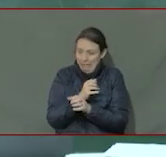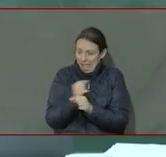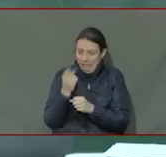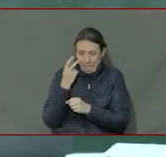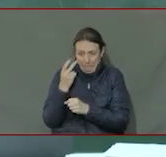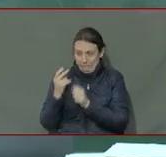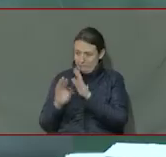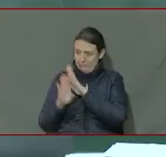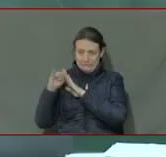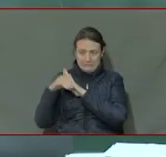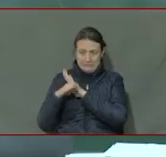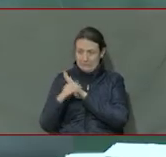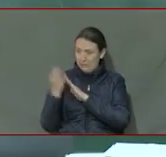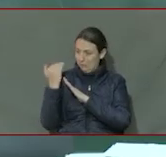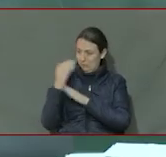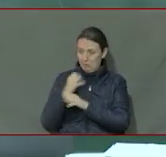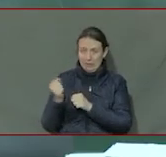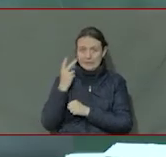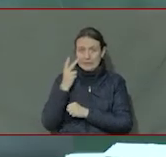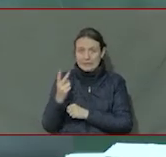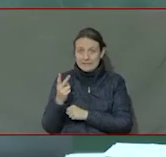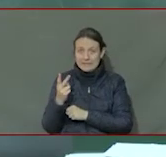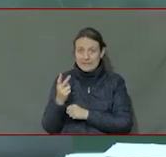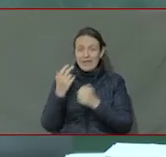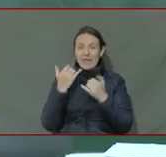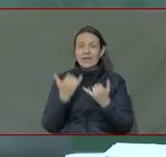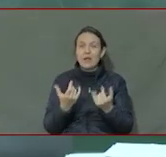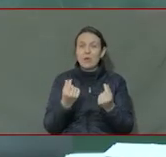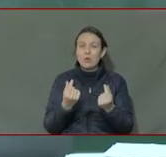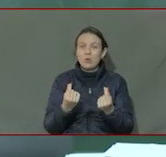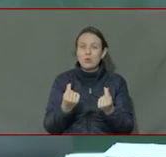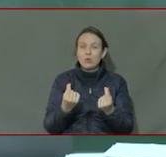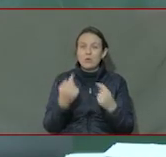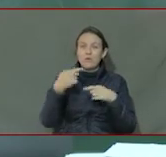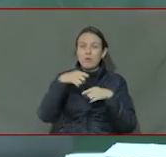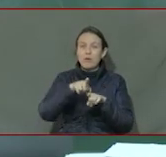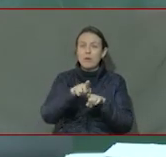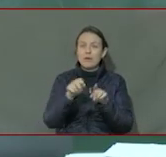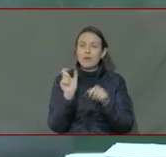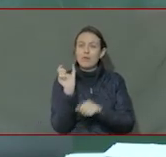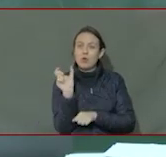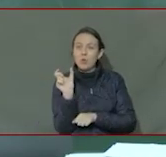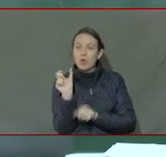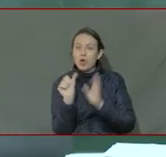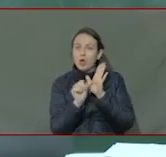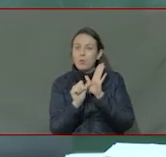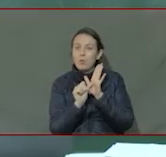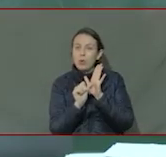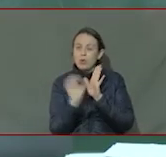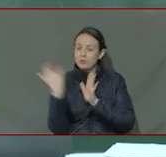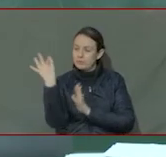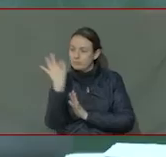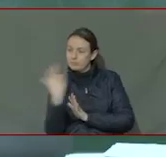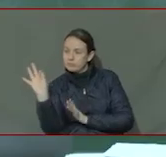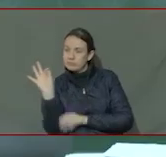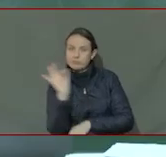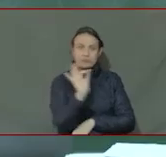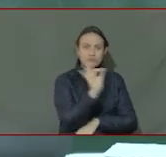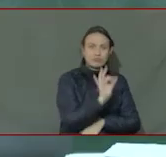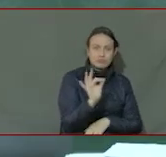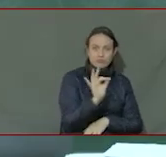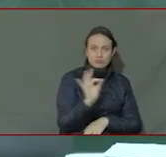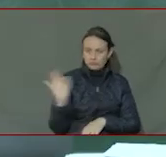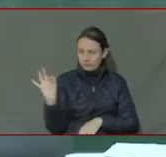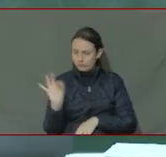in a past question paper. Now you must do what I did, circle key words. So what are we comparing here? Is it clear in your